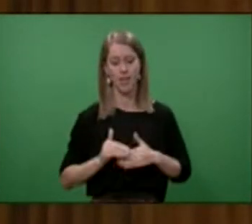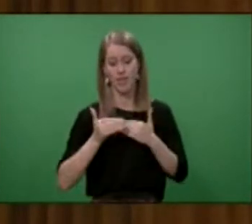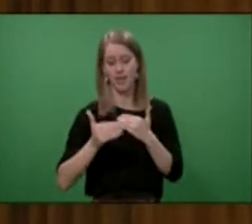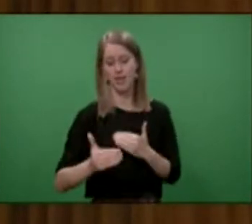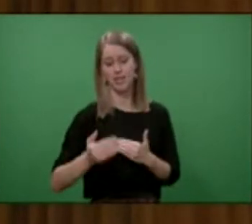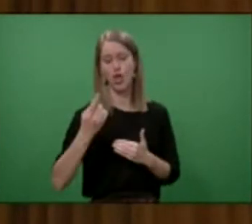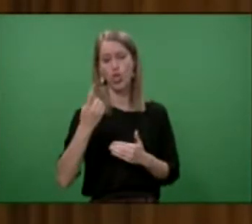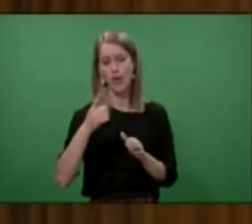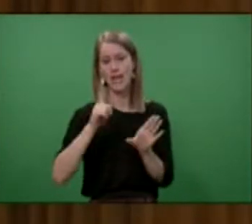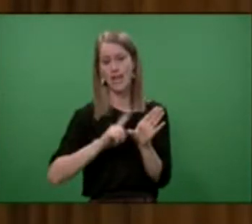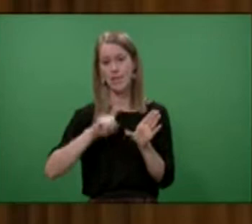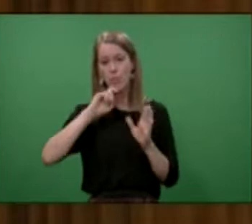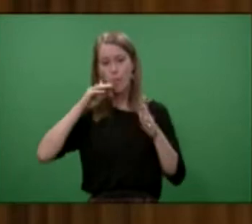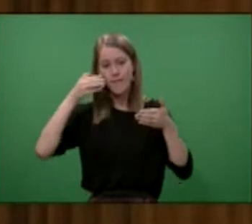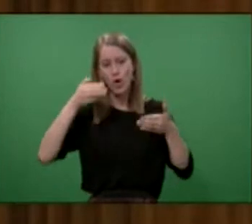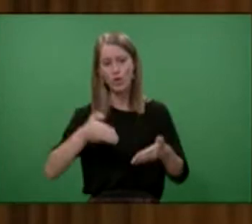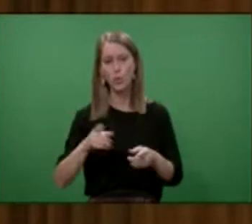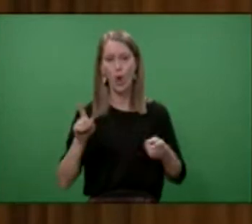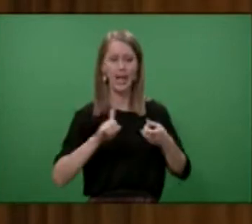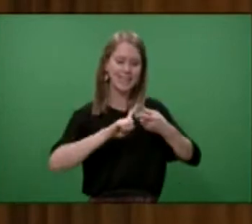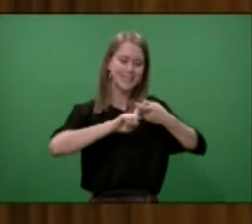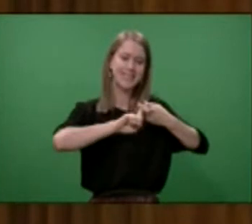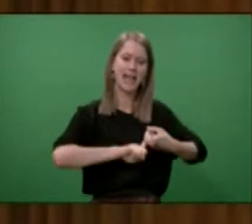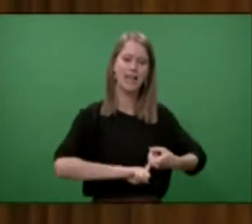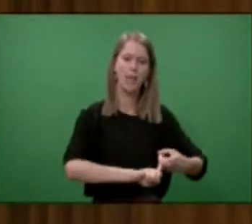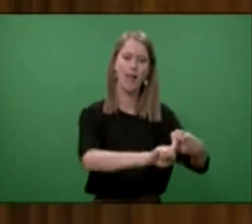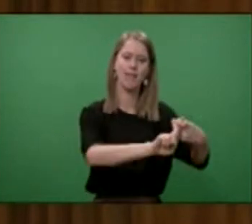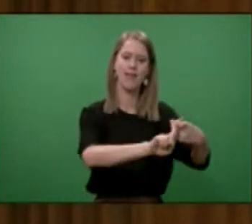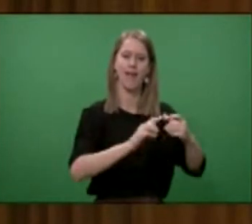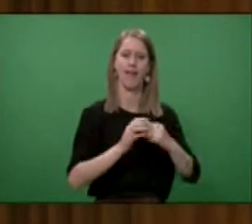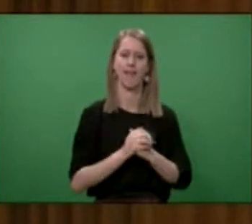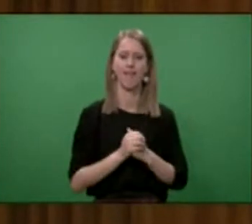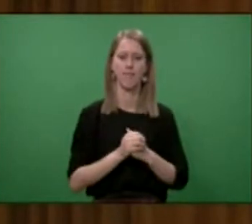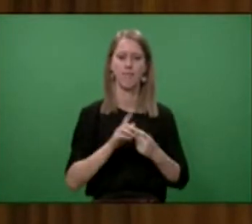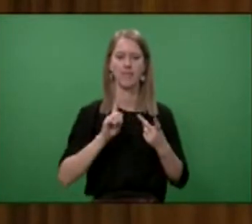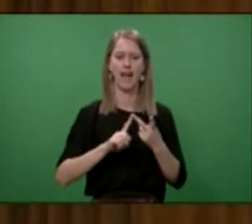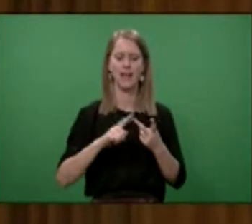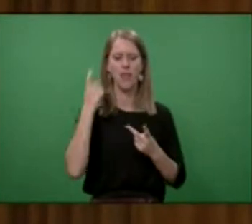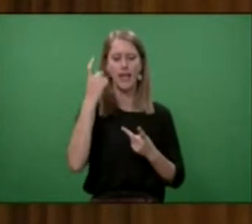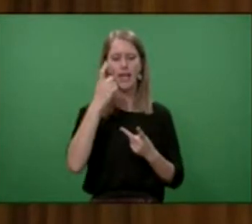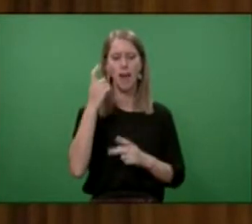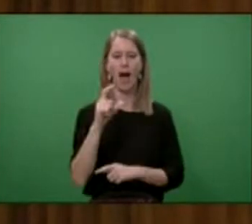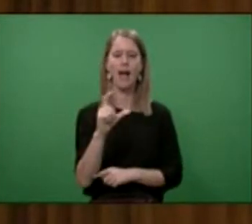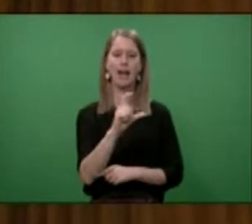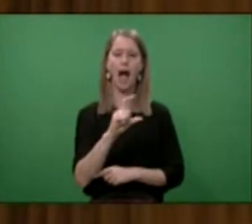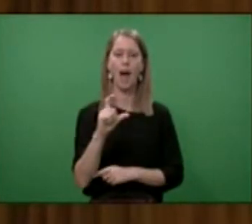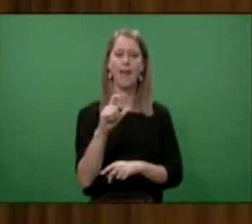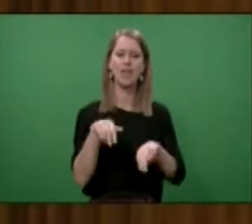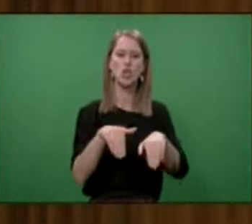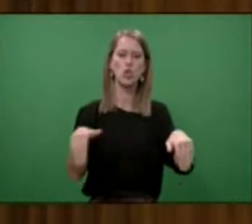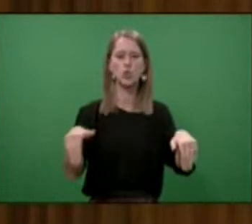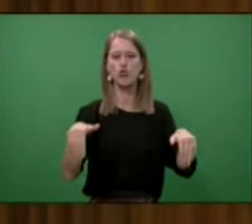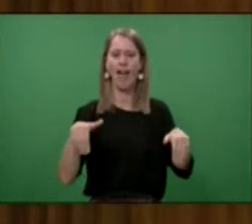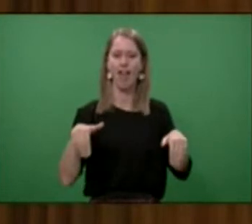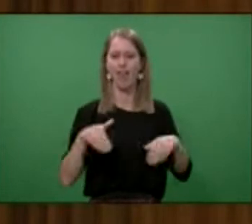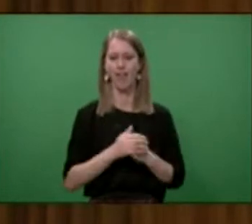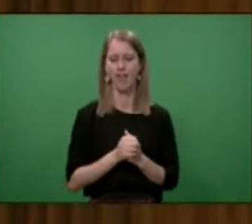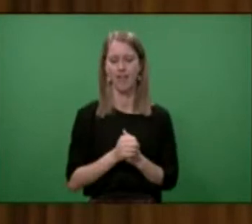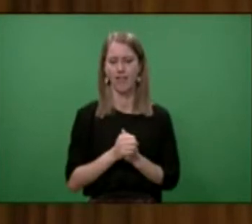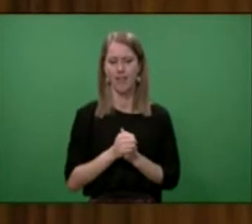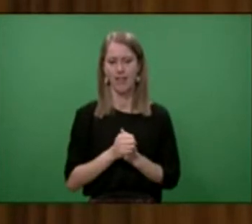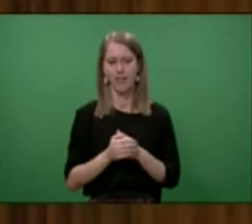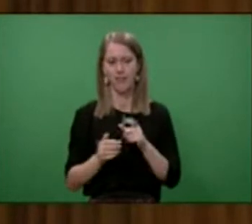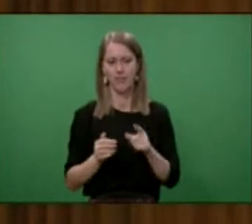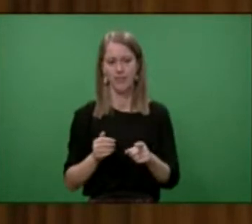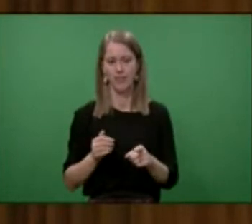will place a particular focus on sustainability and pursuing carbon neutrality. The government will respond to the